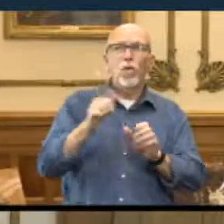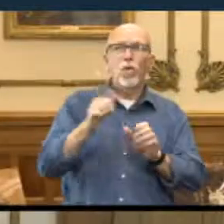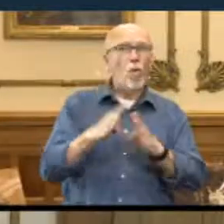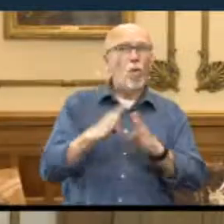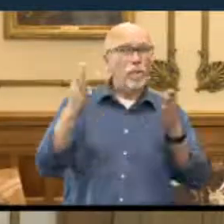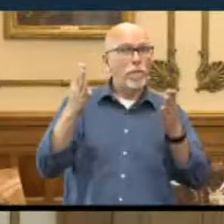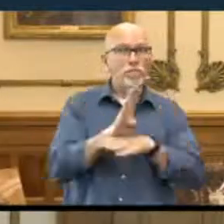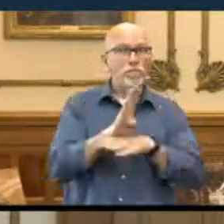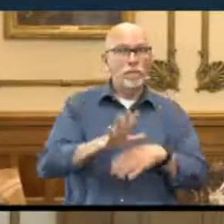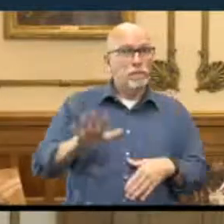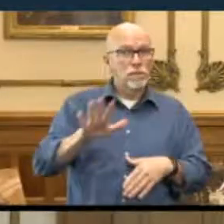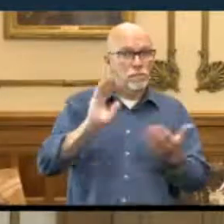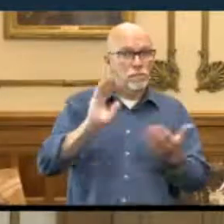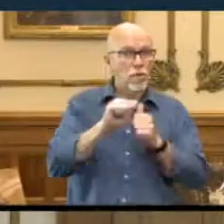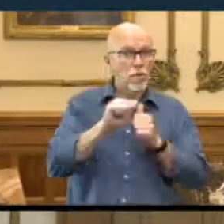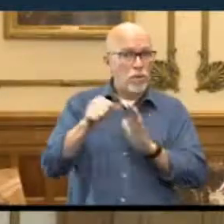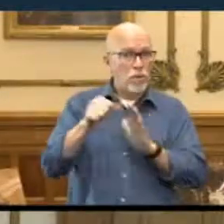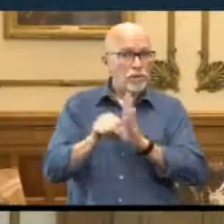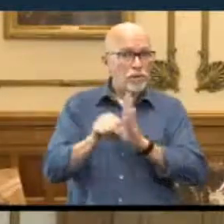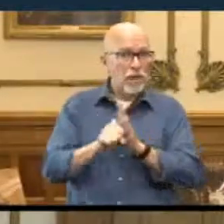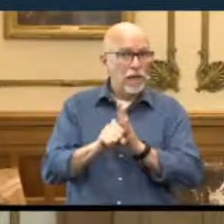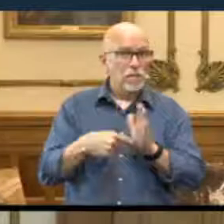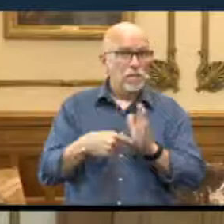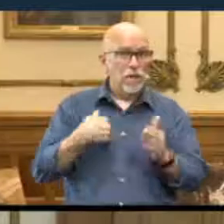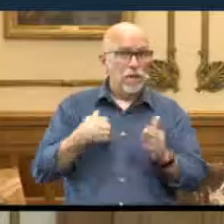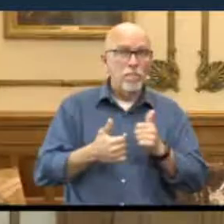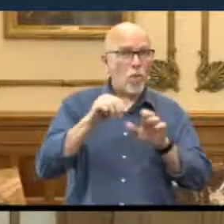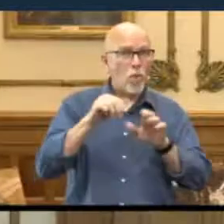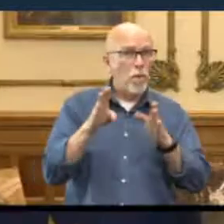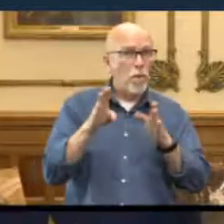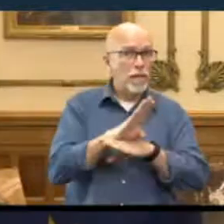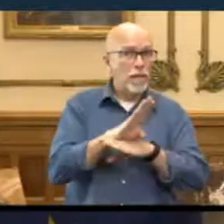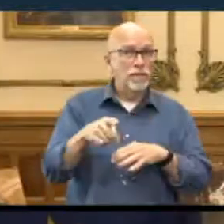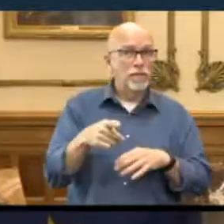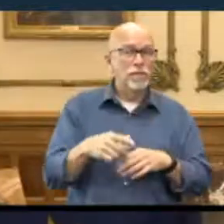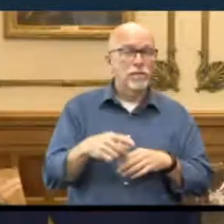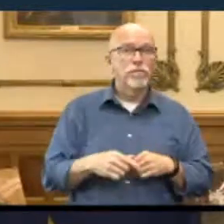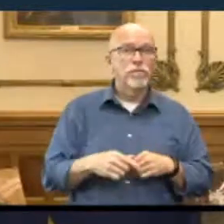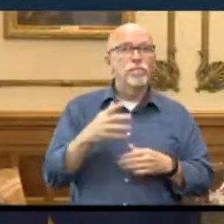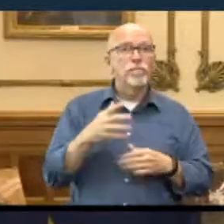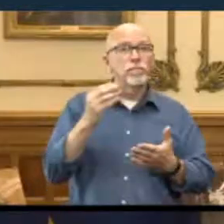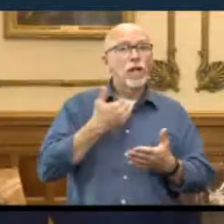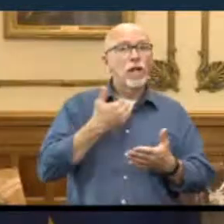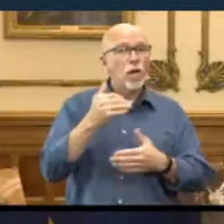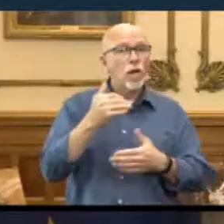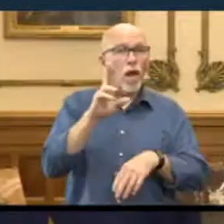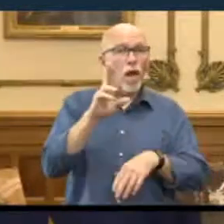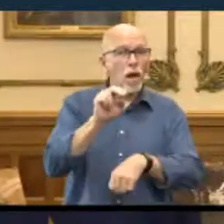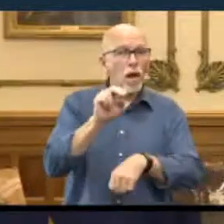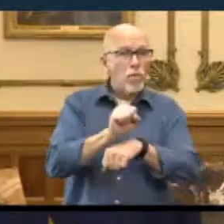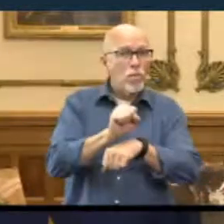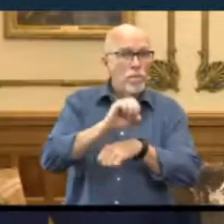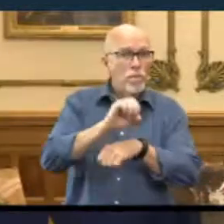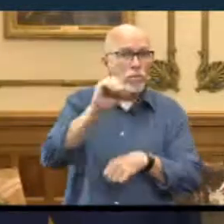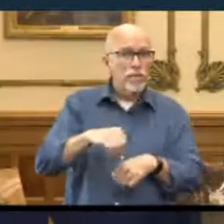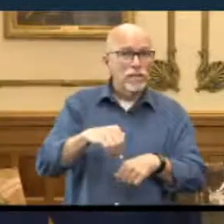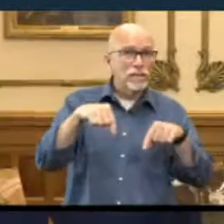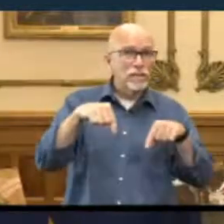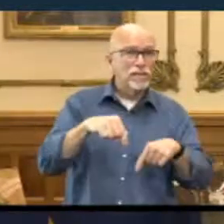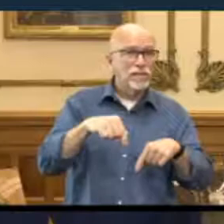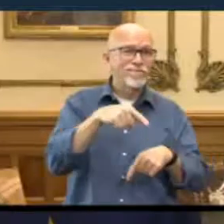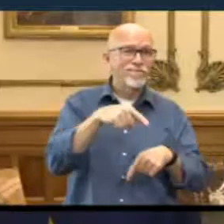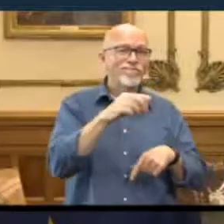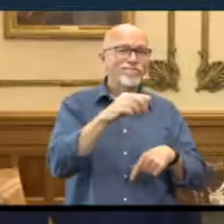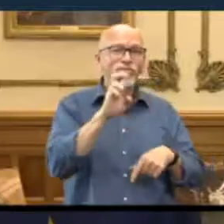country right now. Tried dropping her off. And when They you got there really quick look today. at our unemployment rate, Fred Payne Yeah, is he's here,